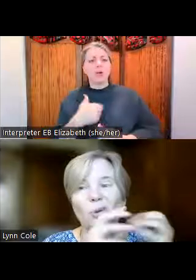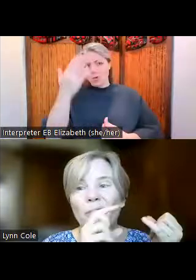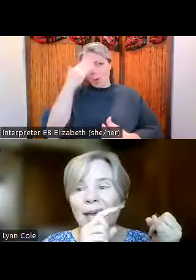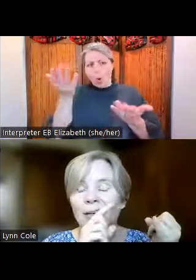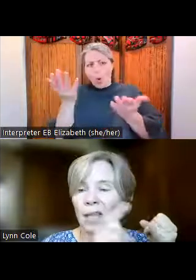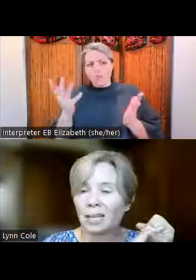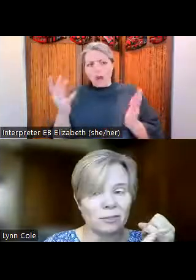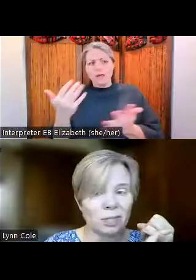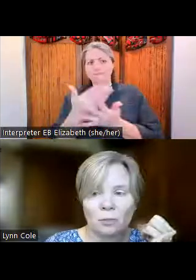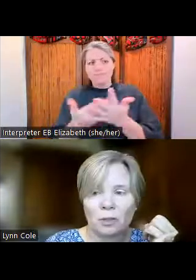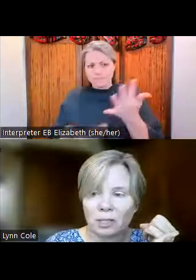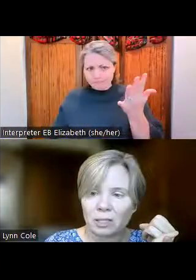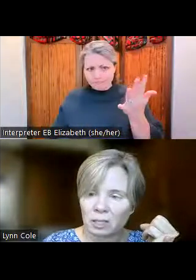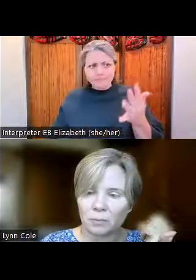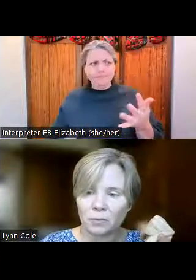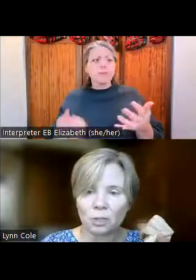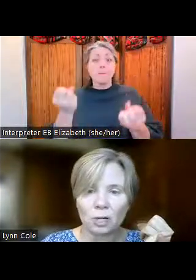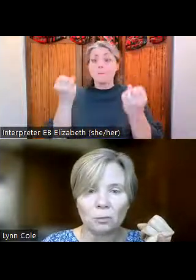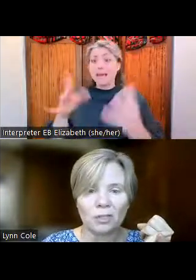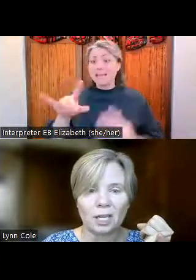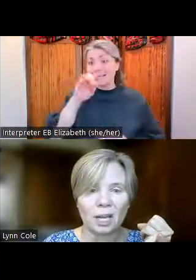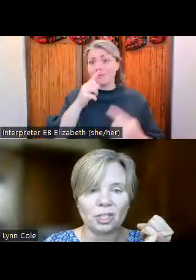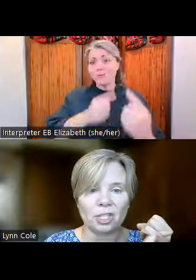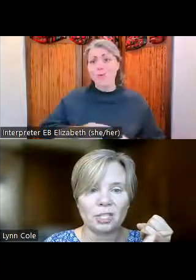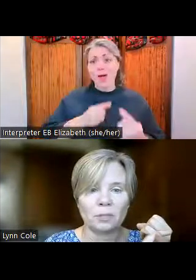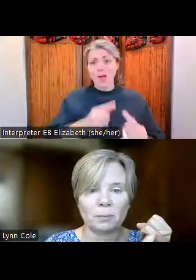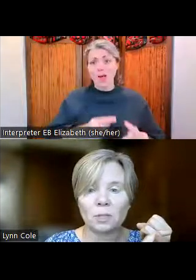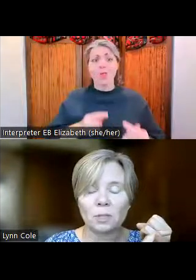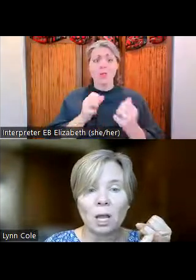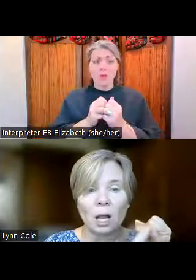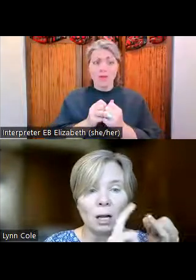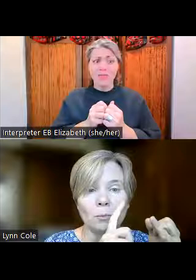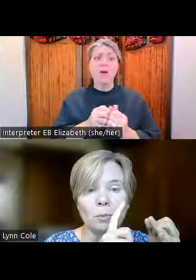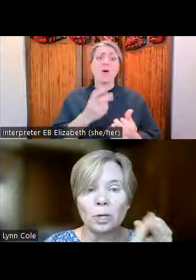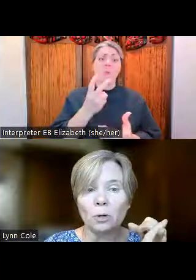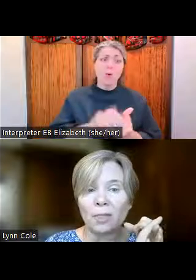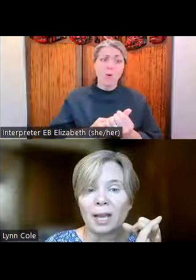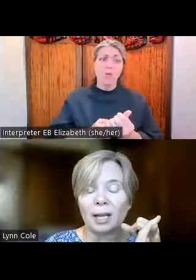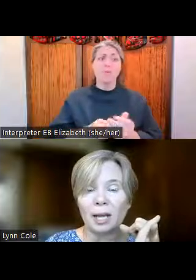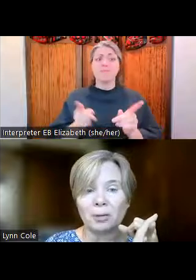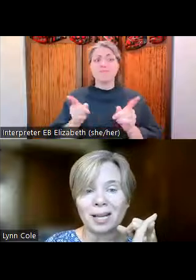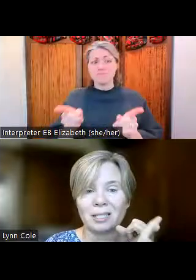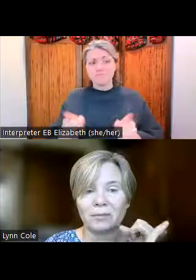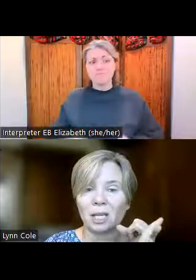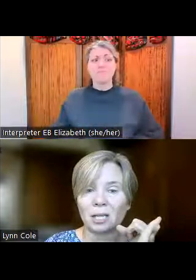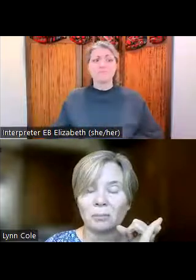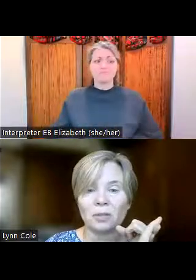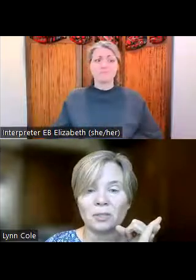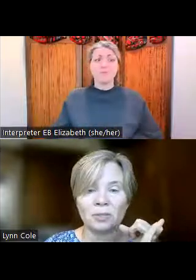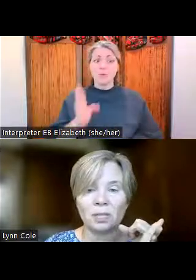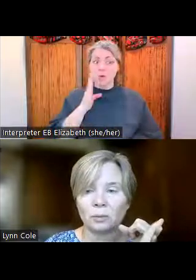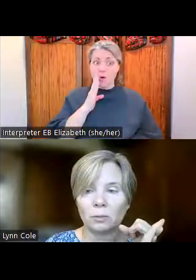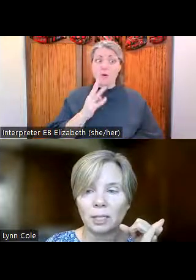So we know that lots of kids with autism struggle with ADHD symptoms. We know that hyperactivity